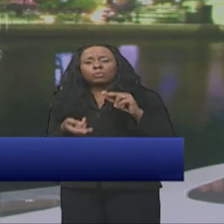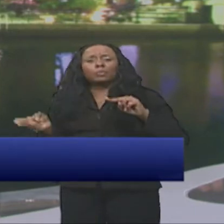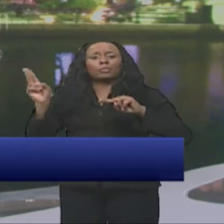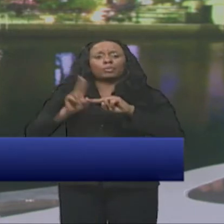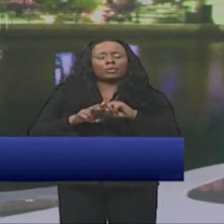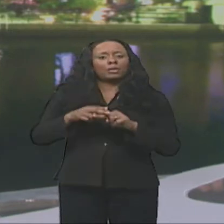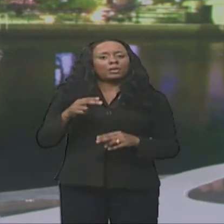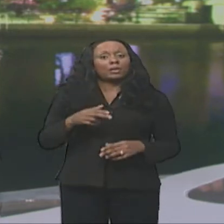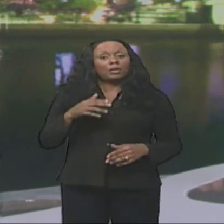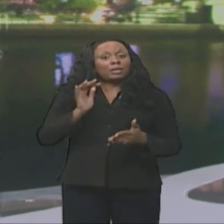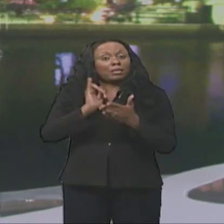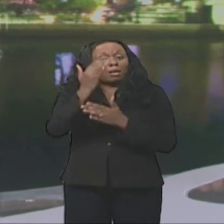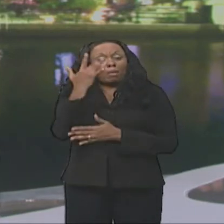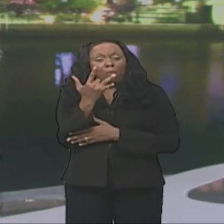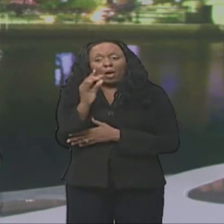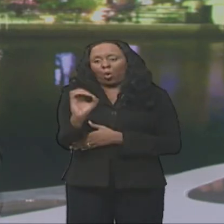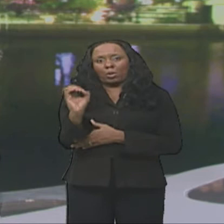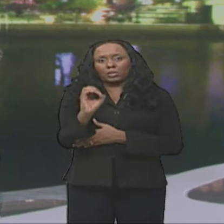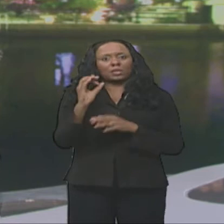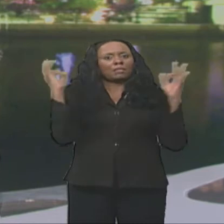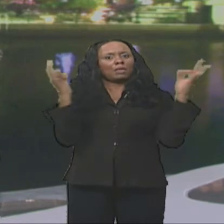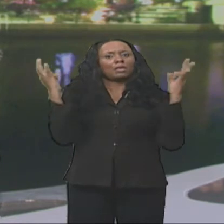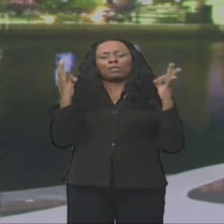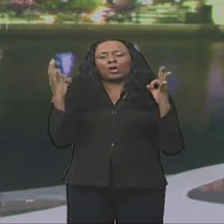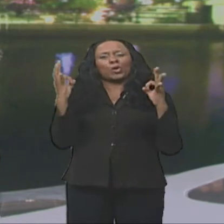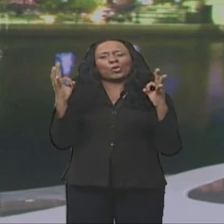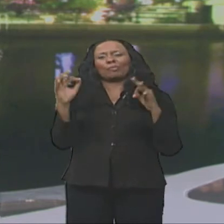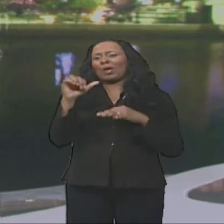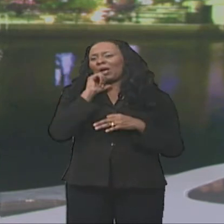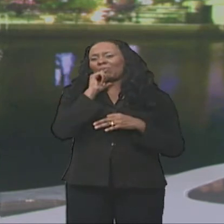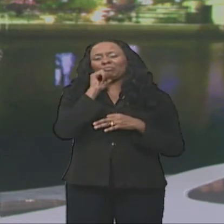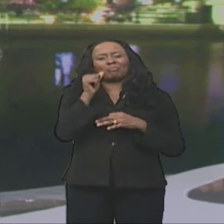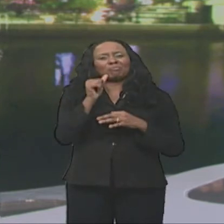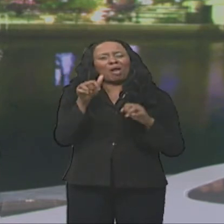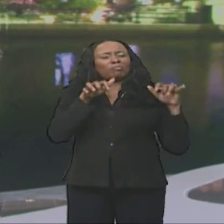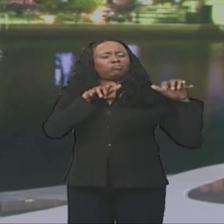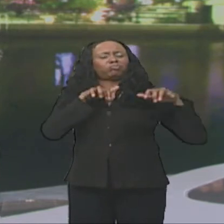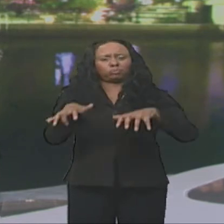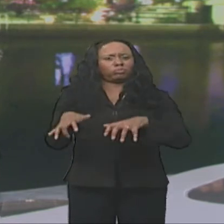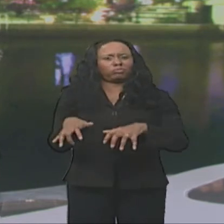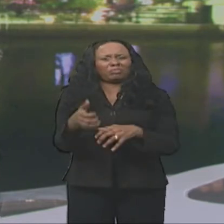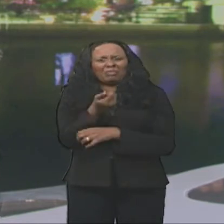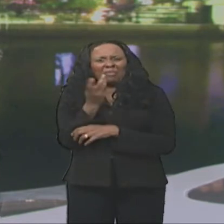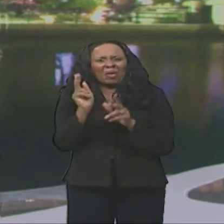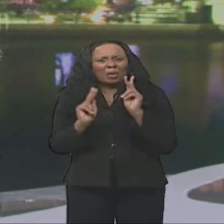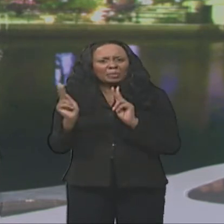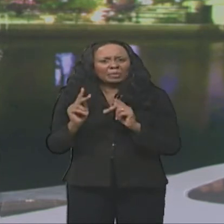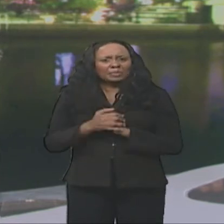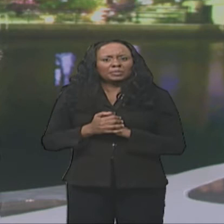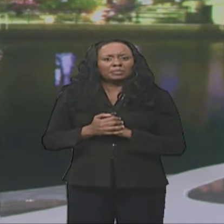low turnout at this year's Oystins Festival. Despite familiar scenes such as the grease pole and dolphin skinning